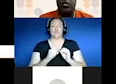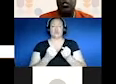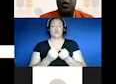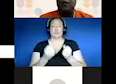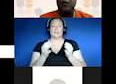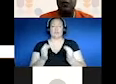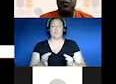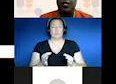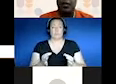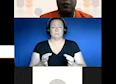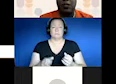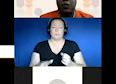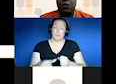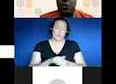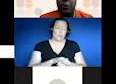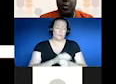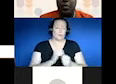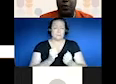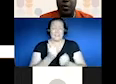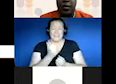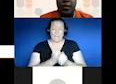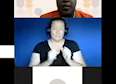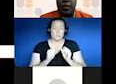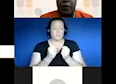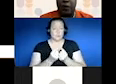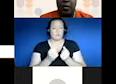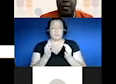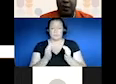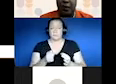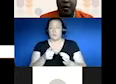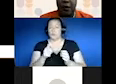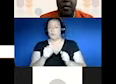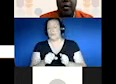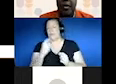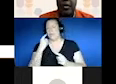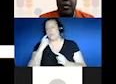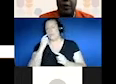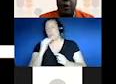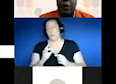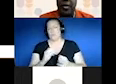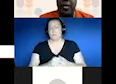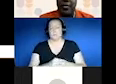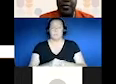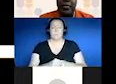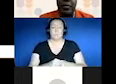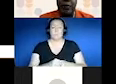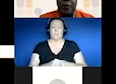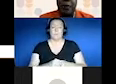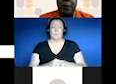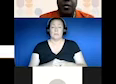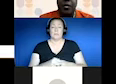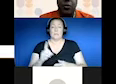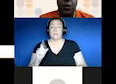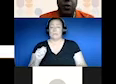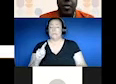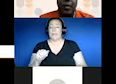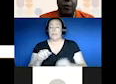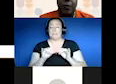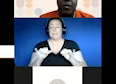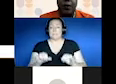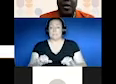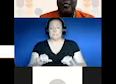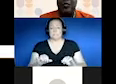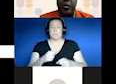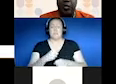determinants, which covers every social determinant that you can really think about. Our data system makes sure